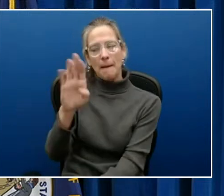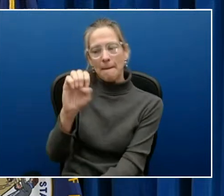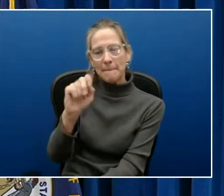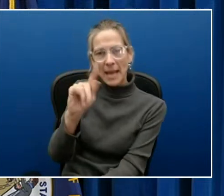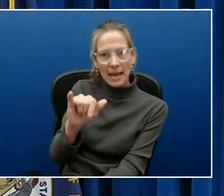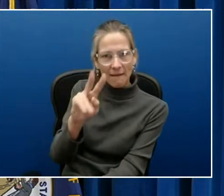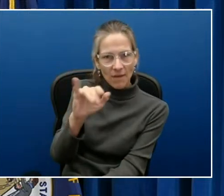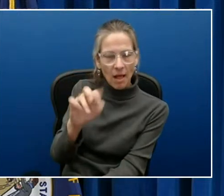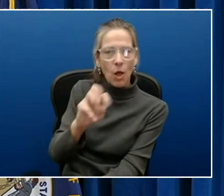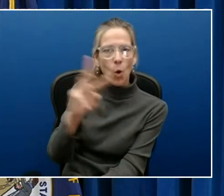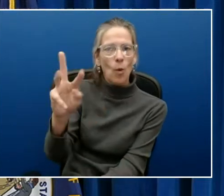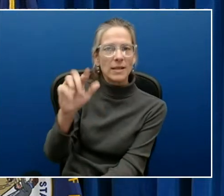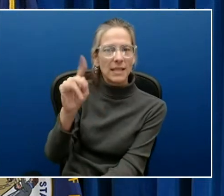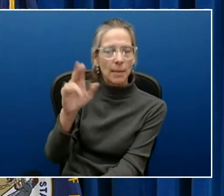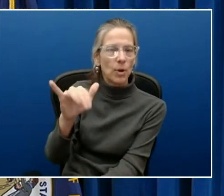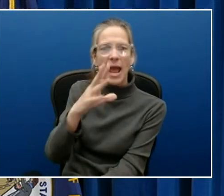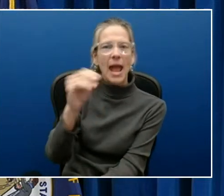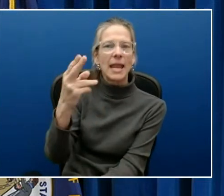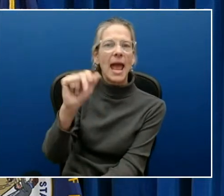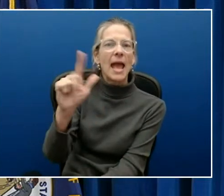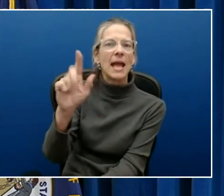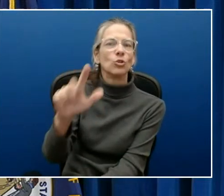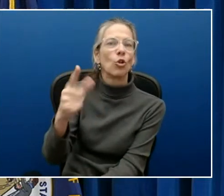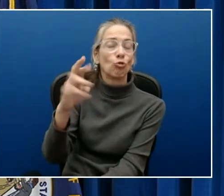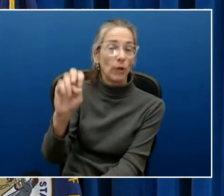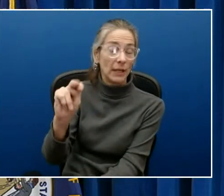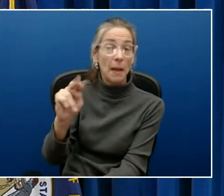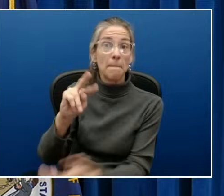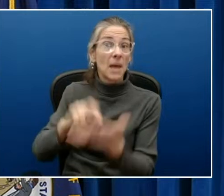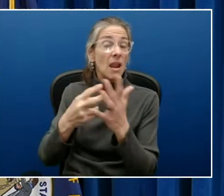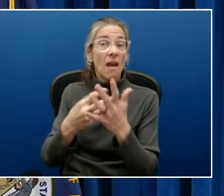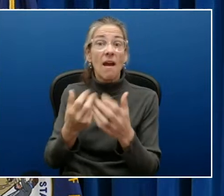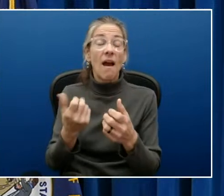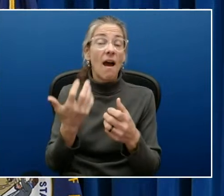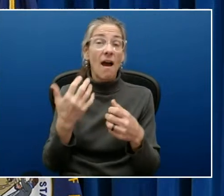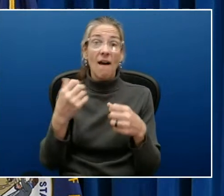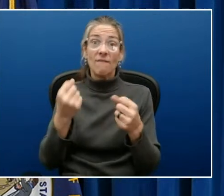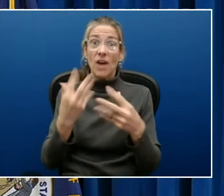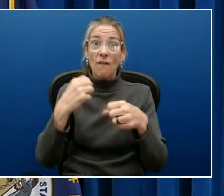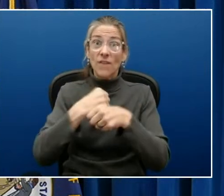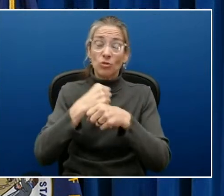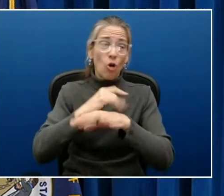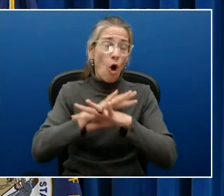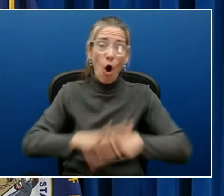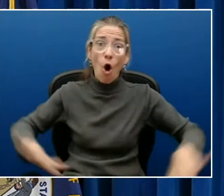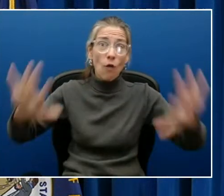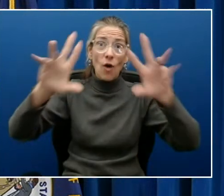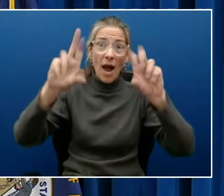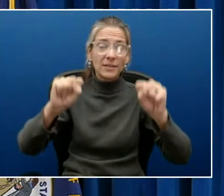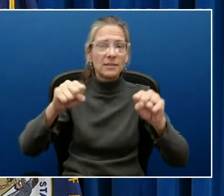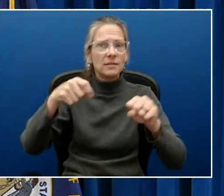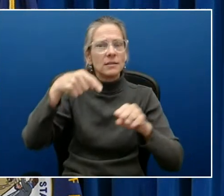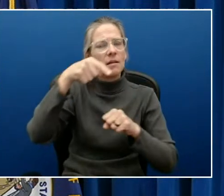and Hazel Green. And that means firefighters all over the country are protected when they go into that burning